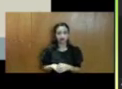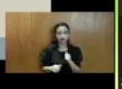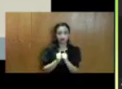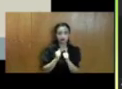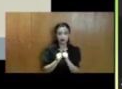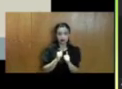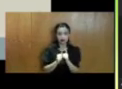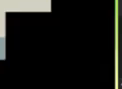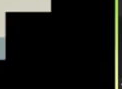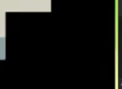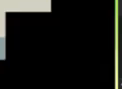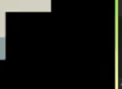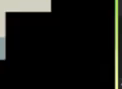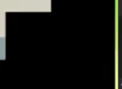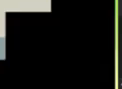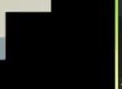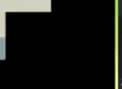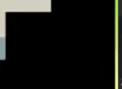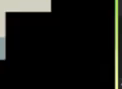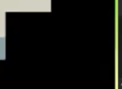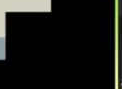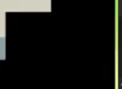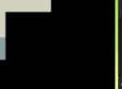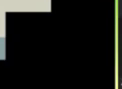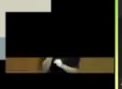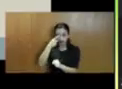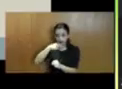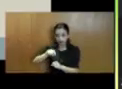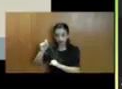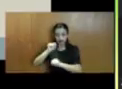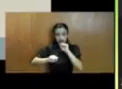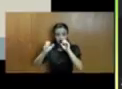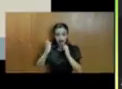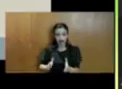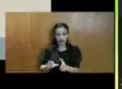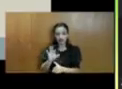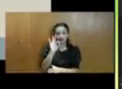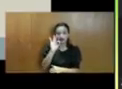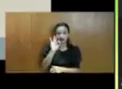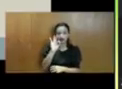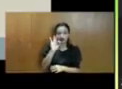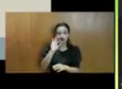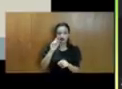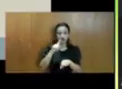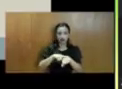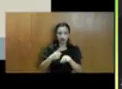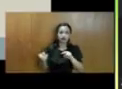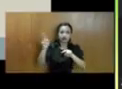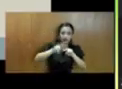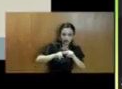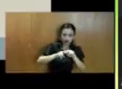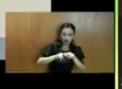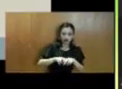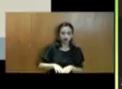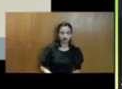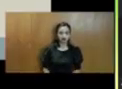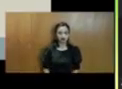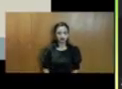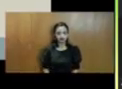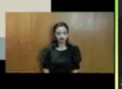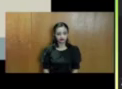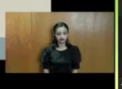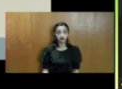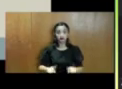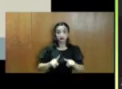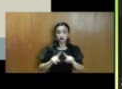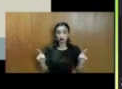that the proportion of articles produced by Thai scientists in this field is 9 times the global average proportion. But